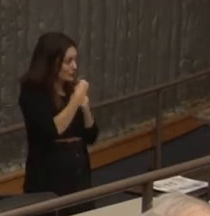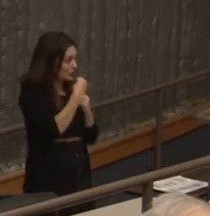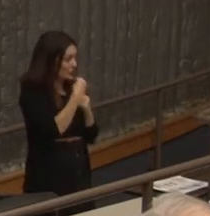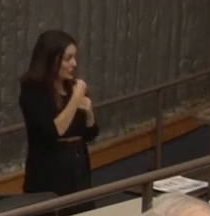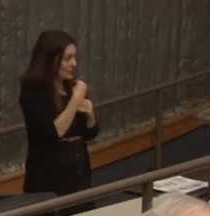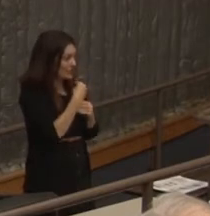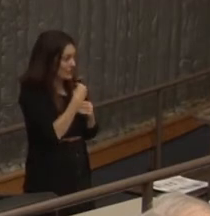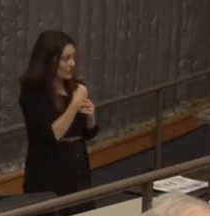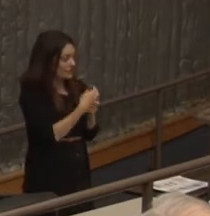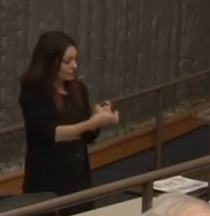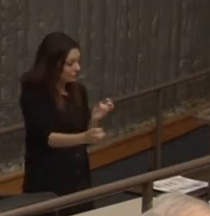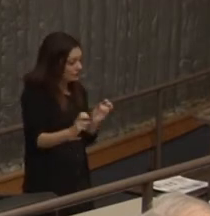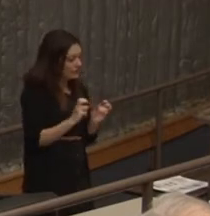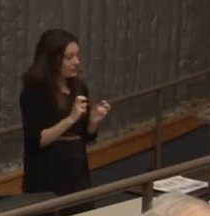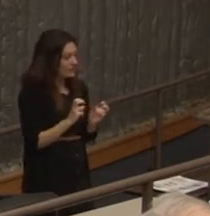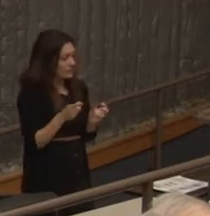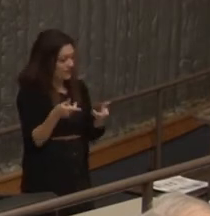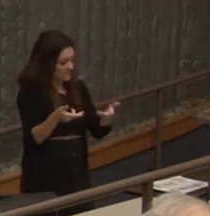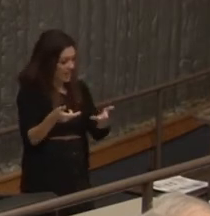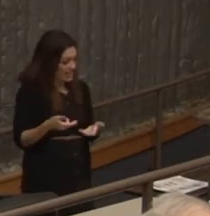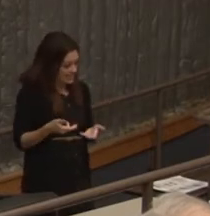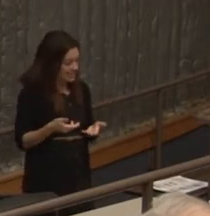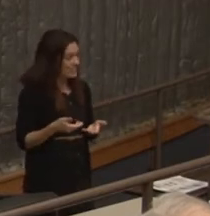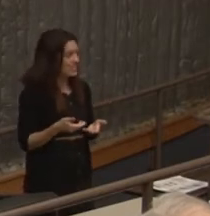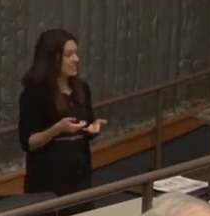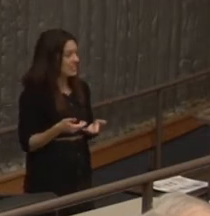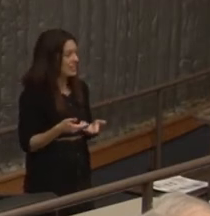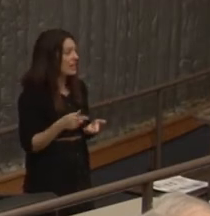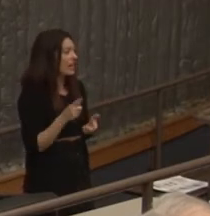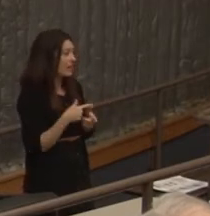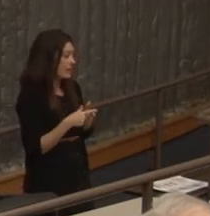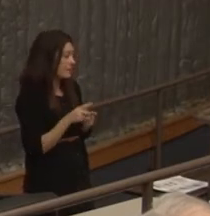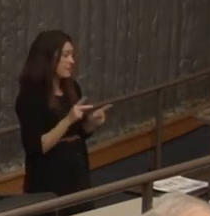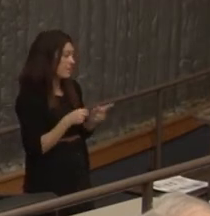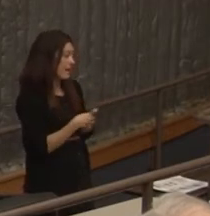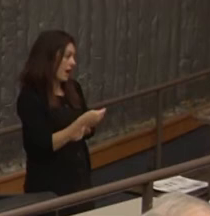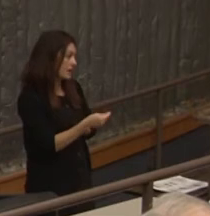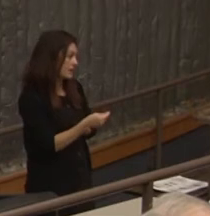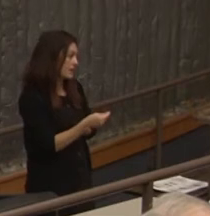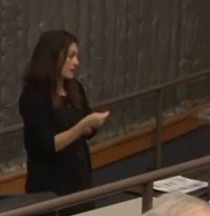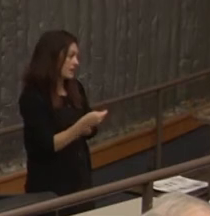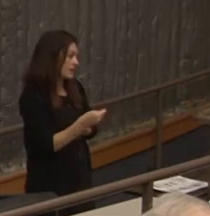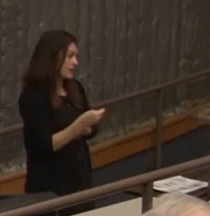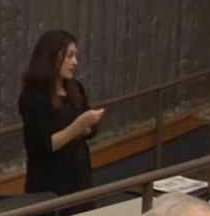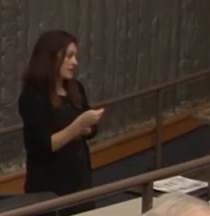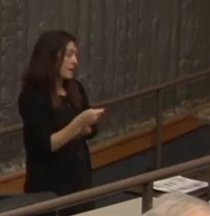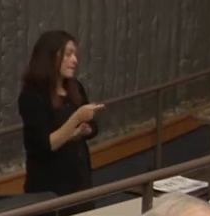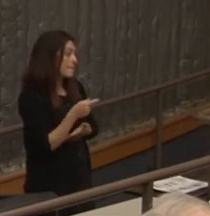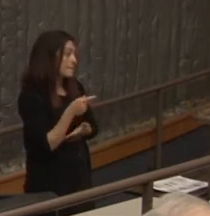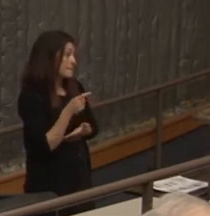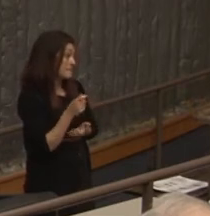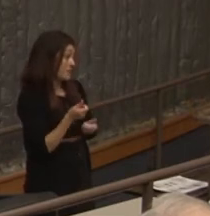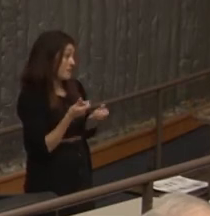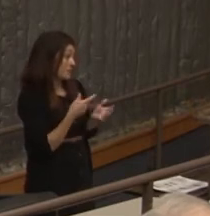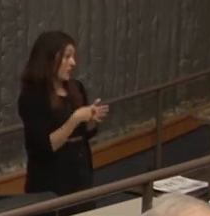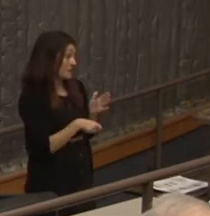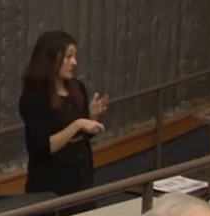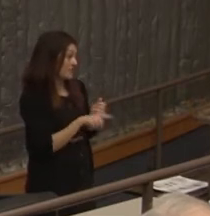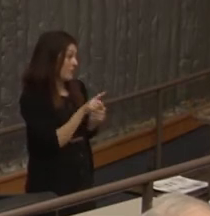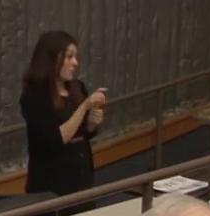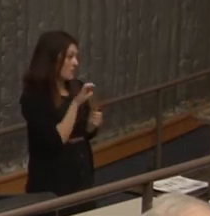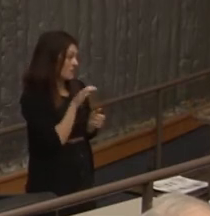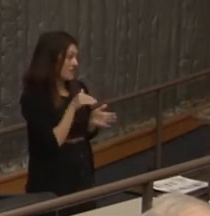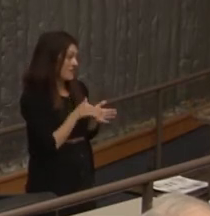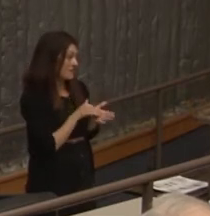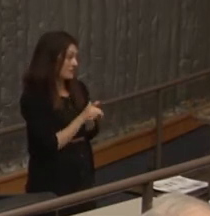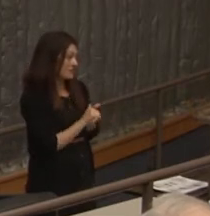have the privilege of always being invited to. I never buy the paintings. Paintings like these sell for about $100,000. Smaller